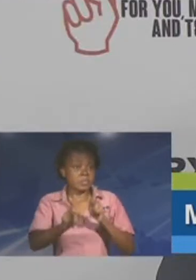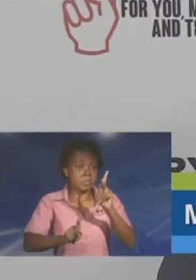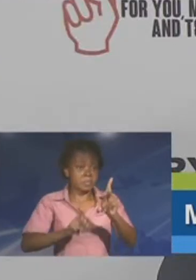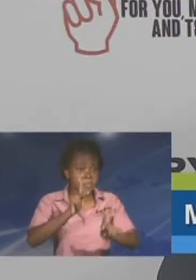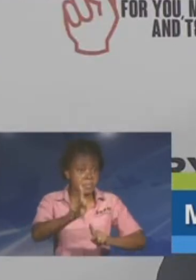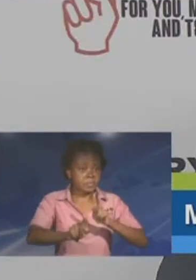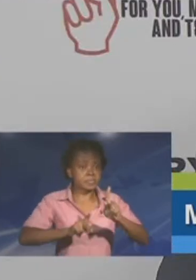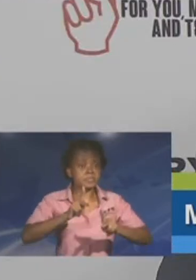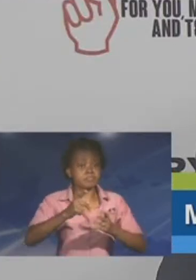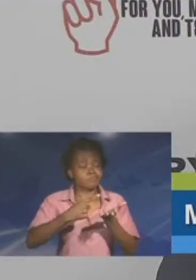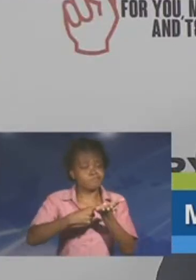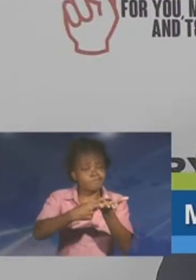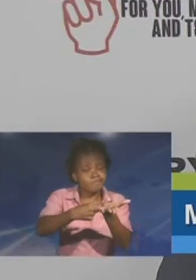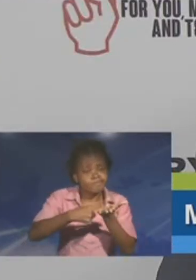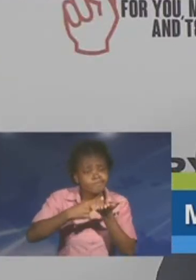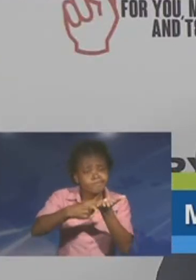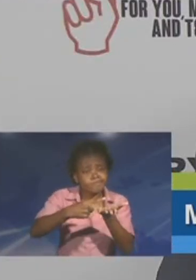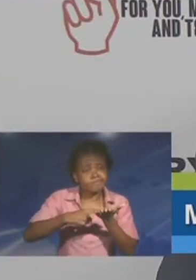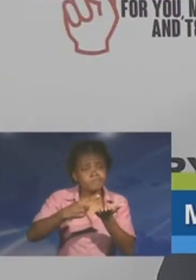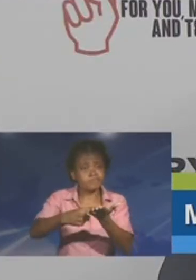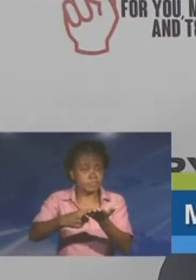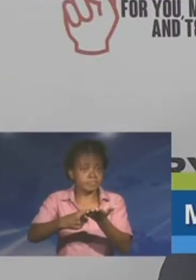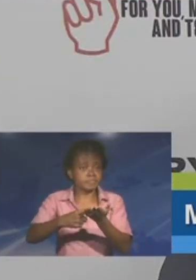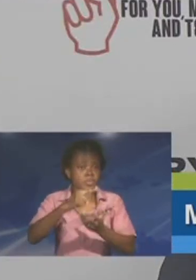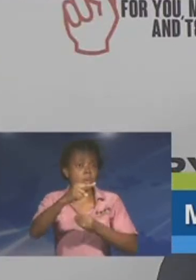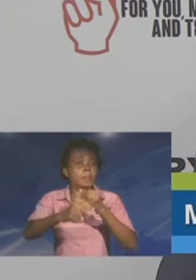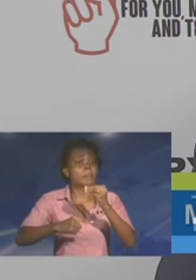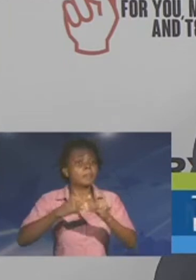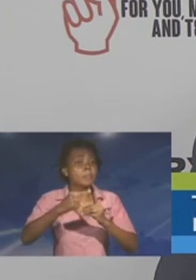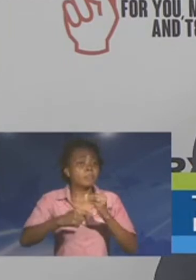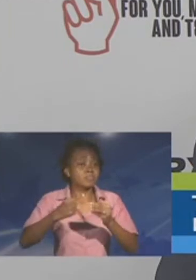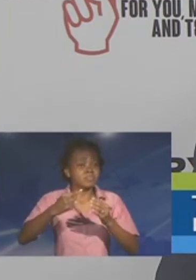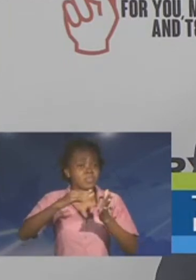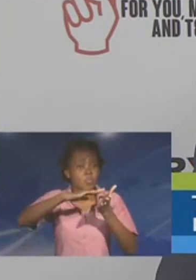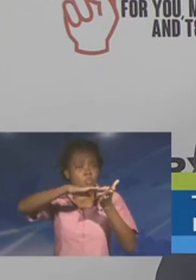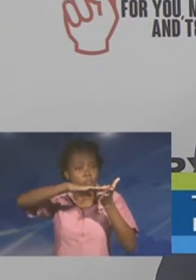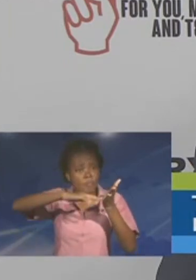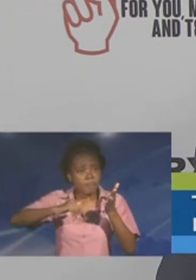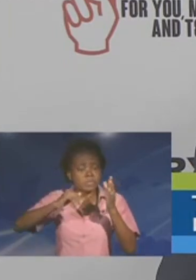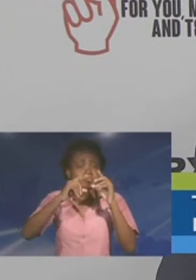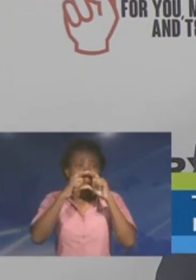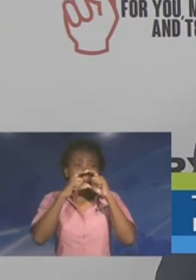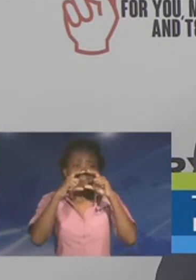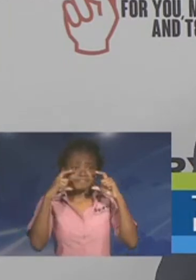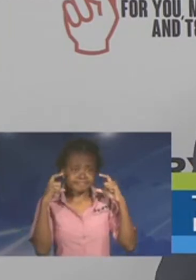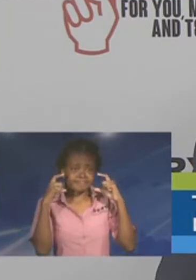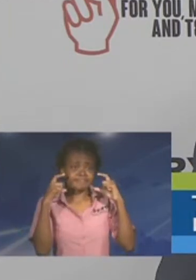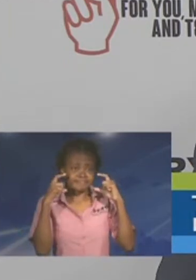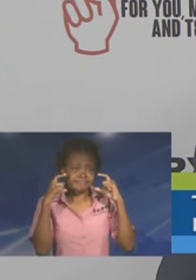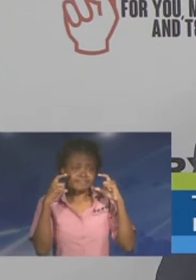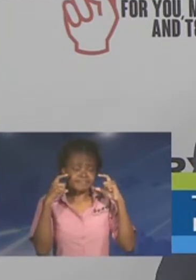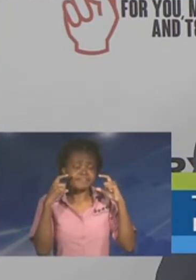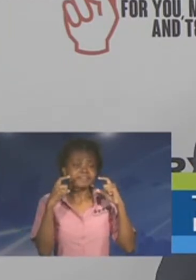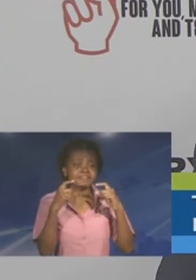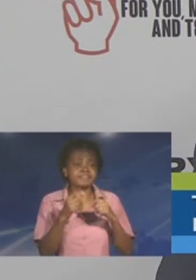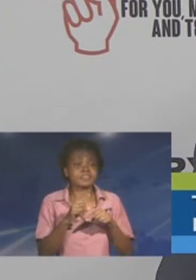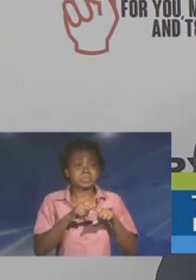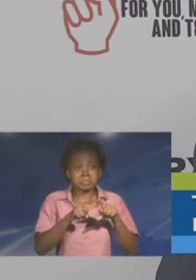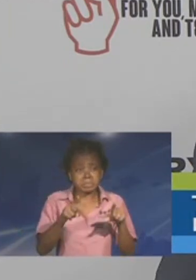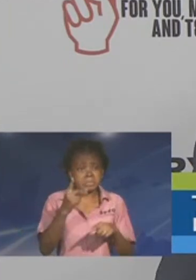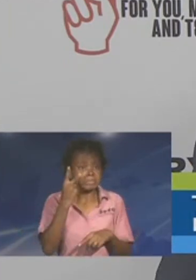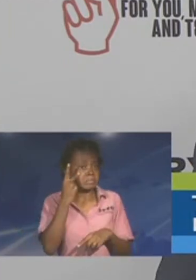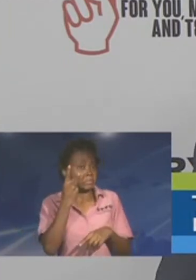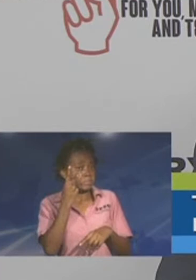the effects of lifting the mask mandate from Sunday, and what we are noticing is that many business